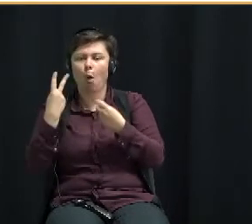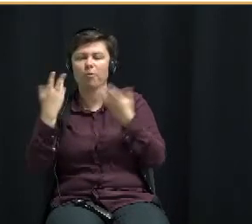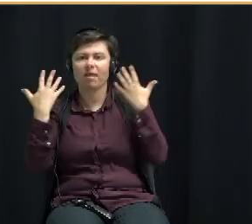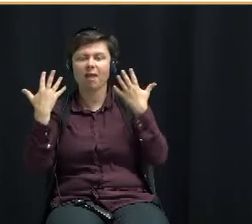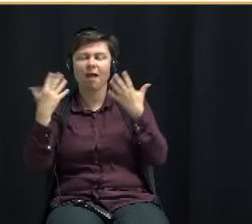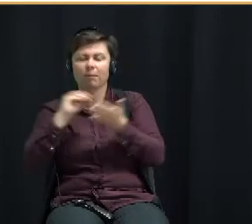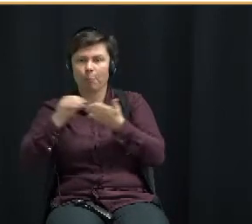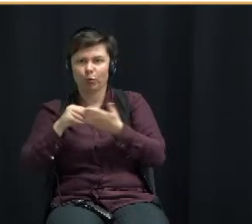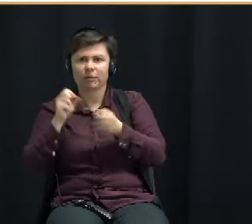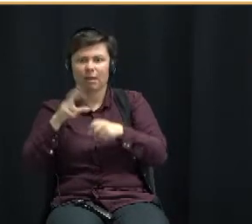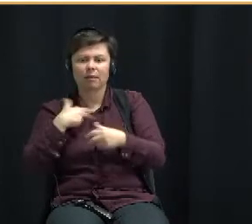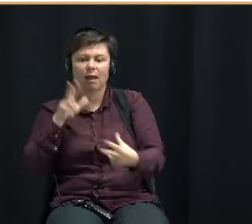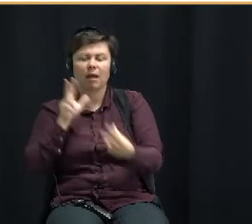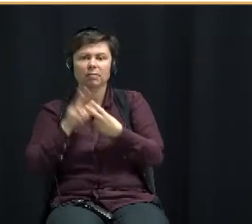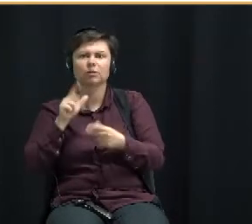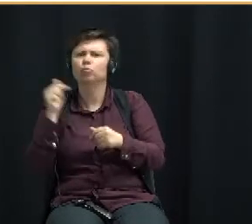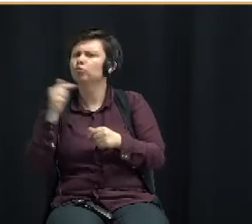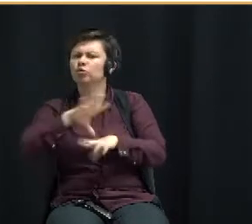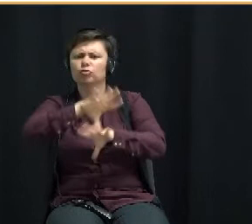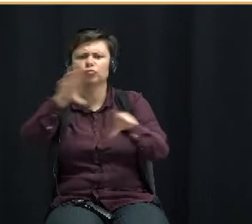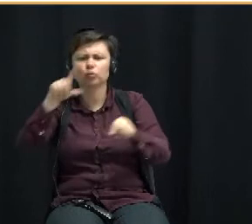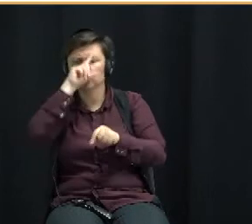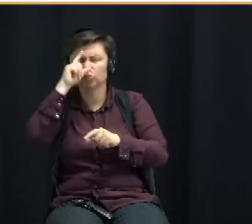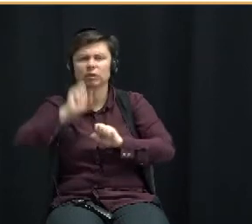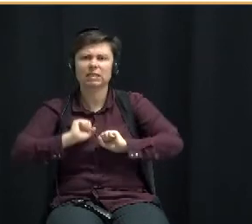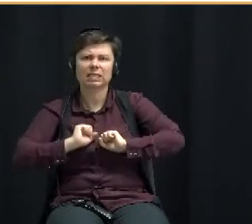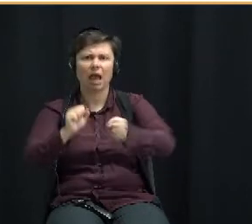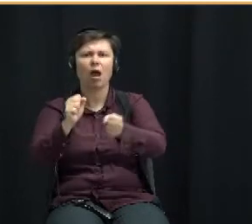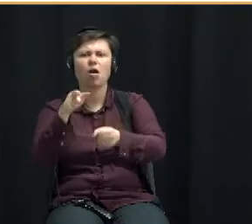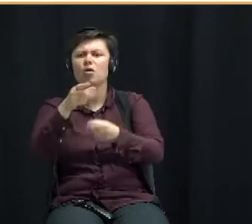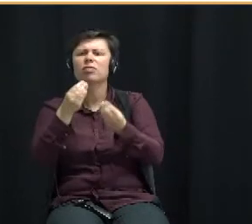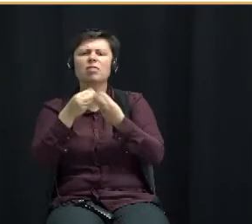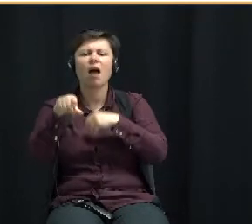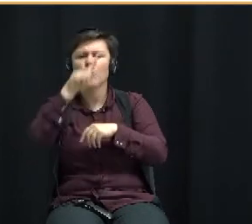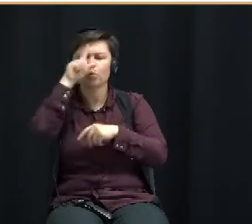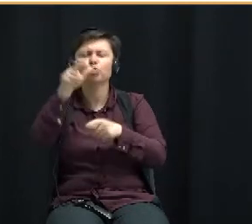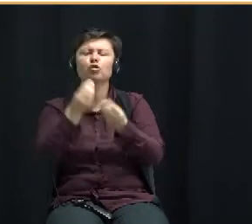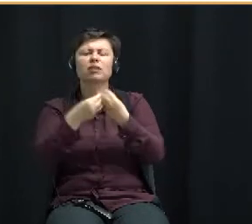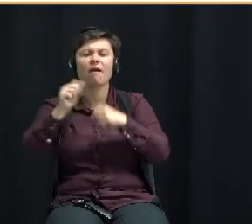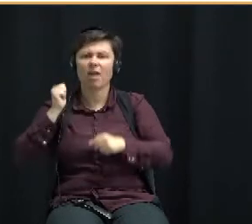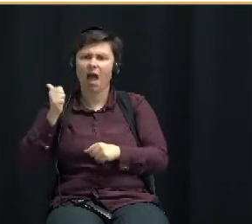people. People are experts in their own life. And designer, architects,